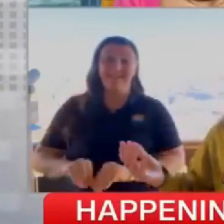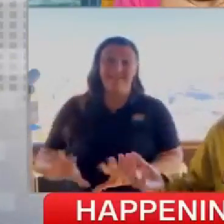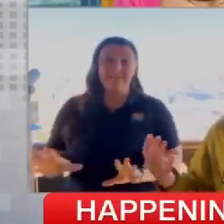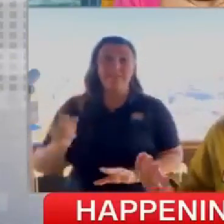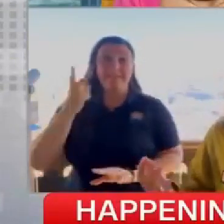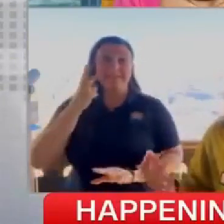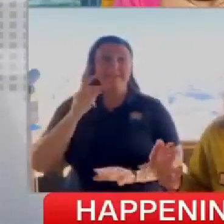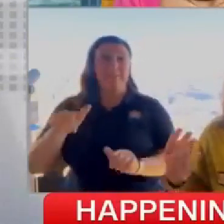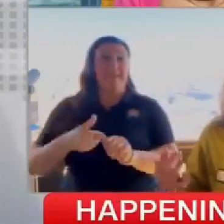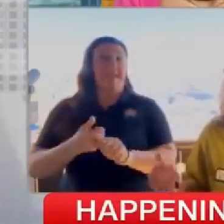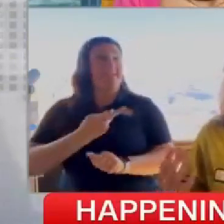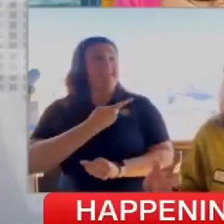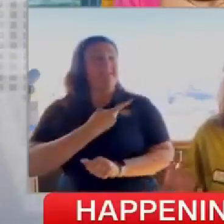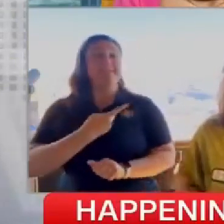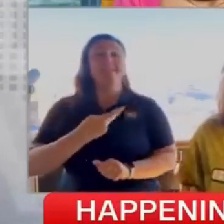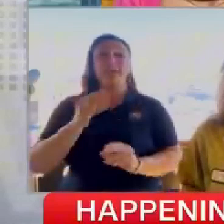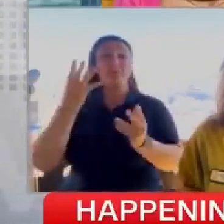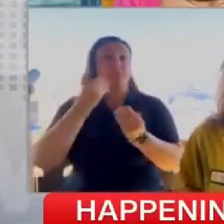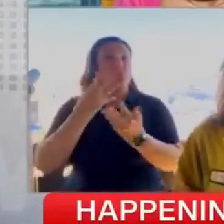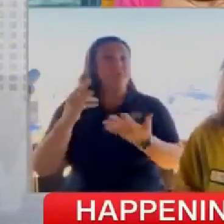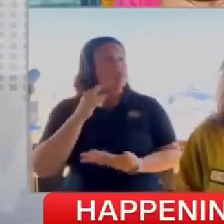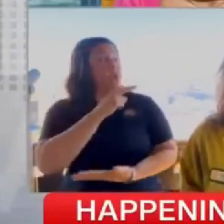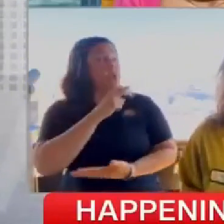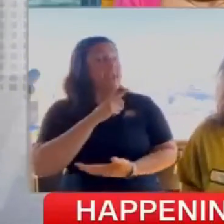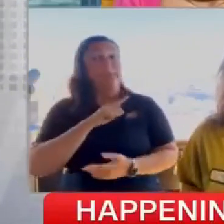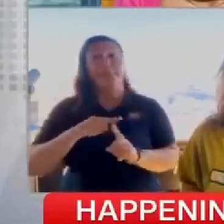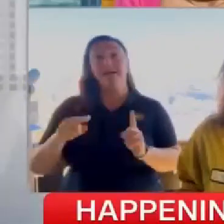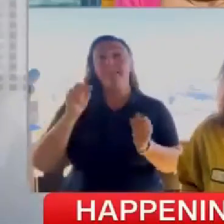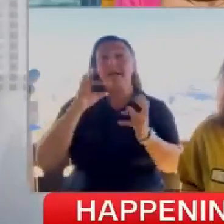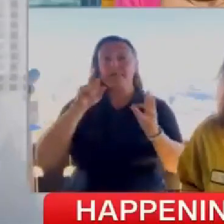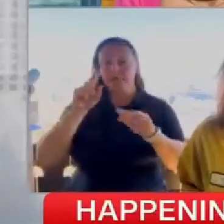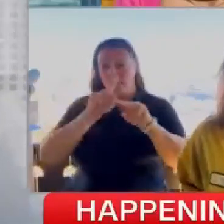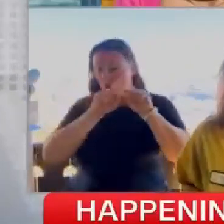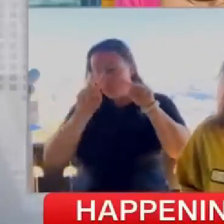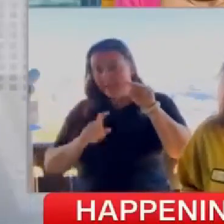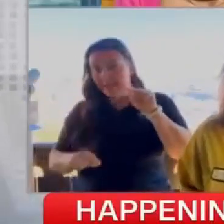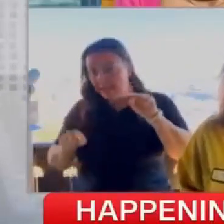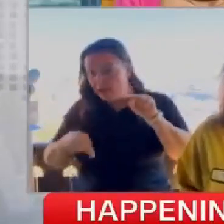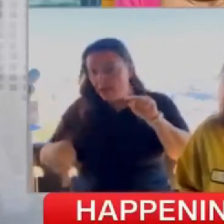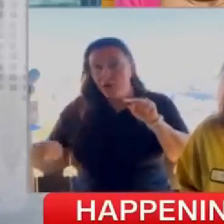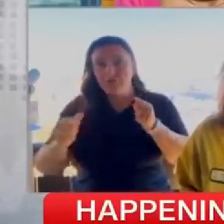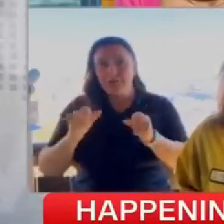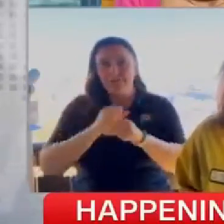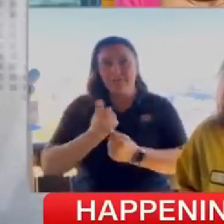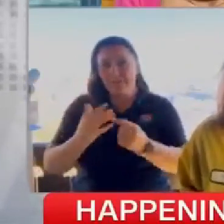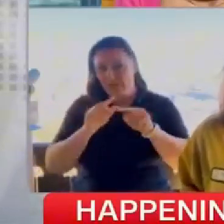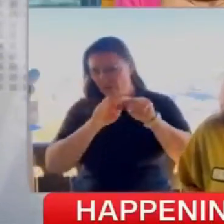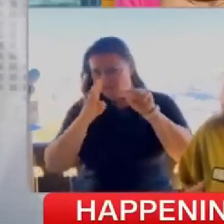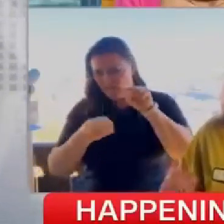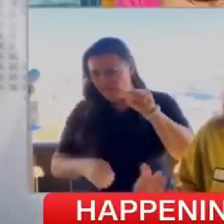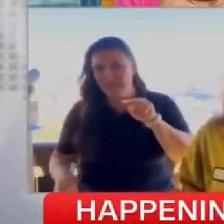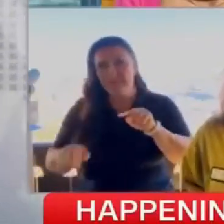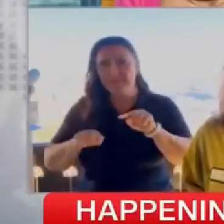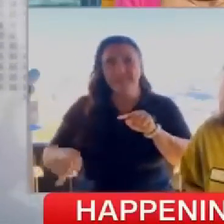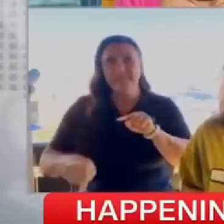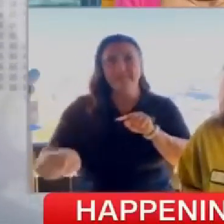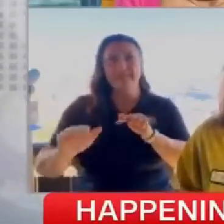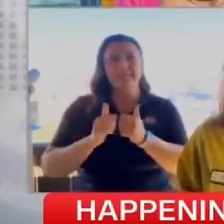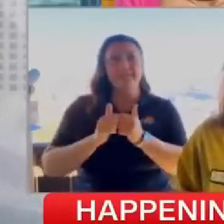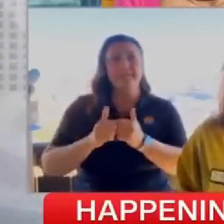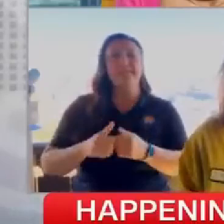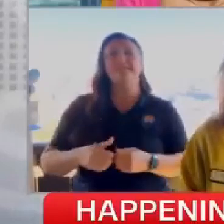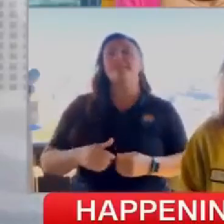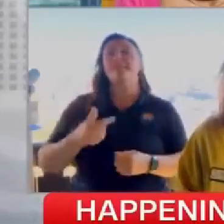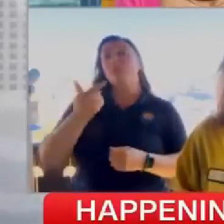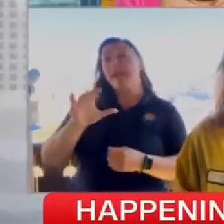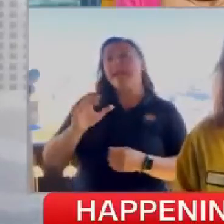see the canyon behind us. It's beautiful to look at, but imagine going in there and trying to fight a fire. The Grand Canyon